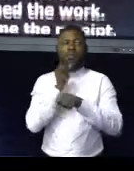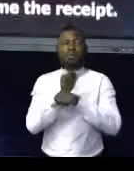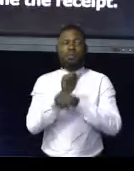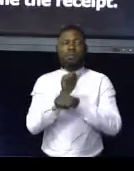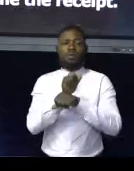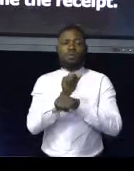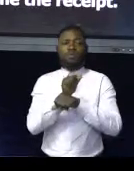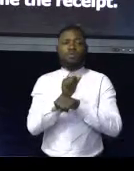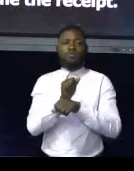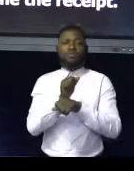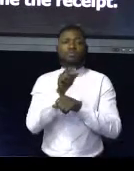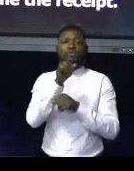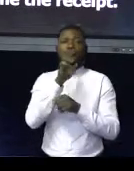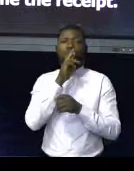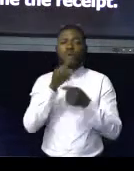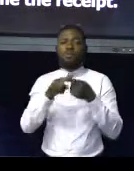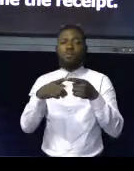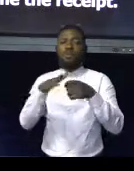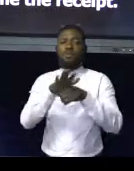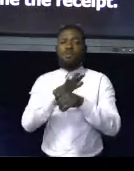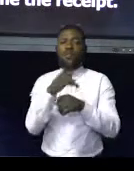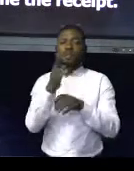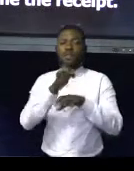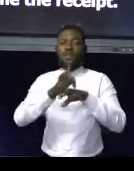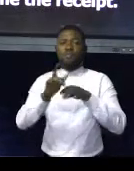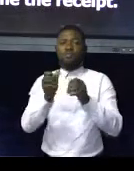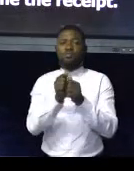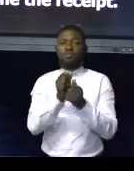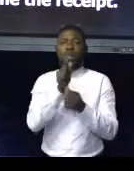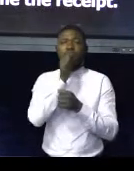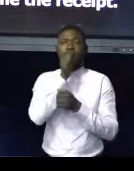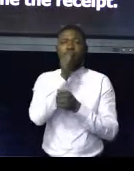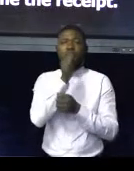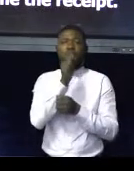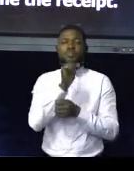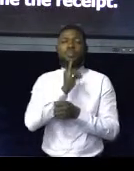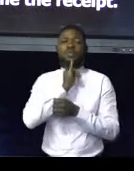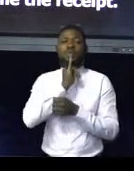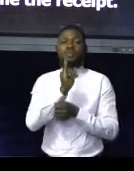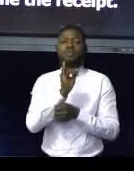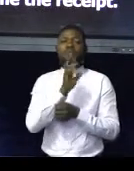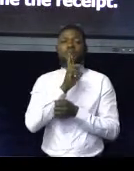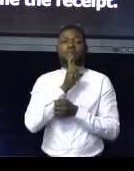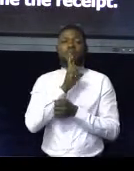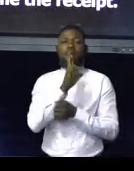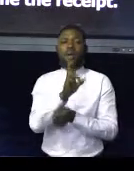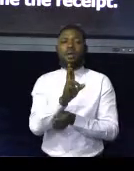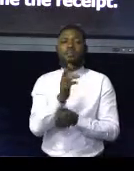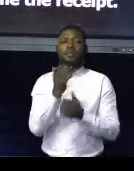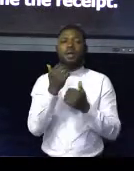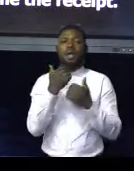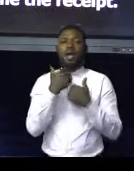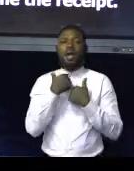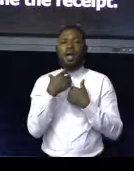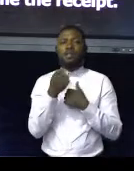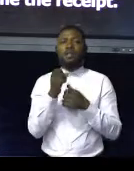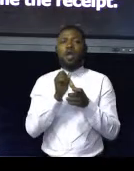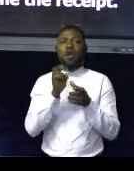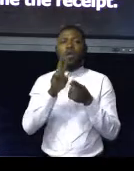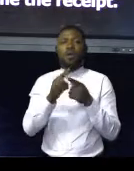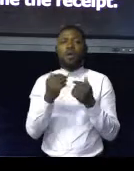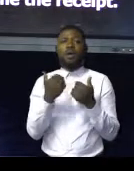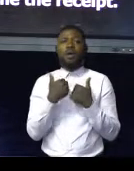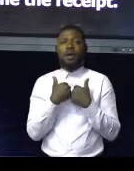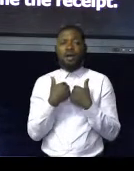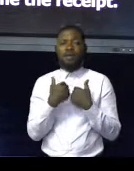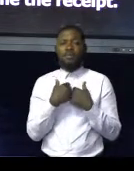Your homework, you are to fill the gaps with am, is, ha,